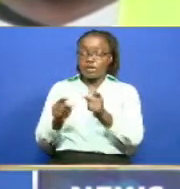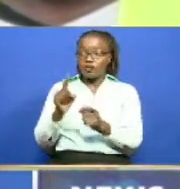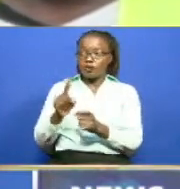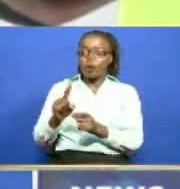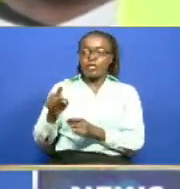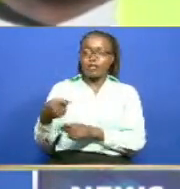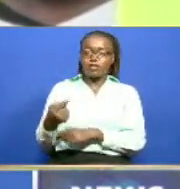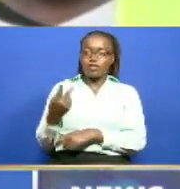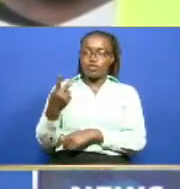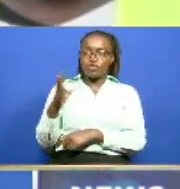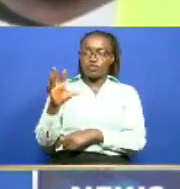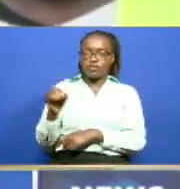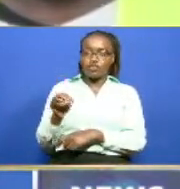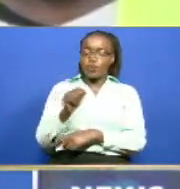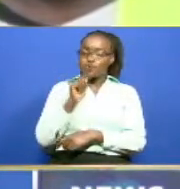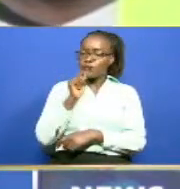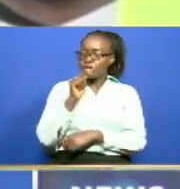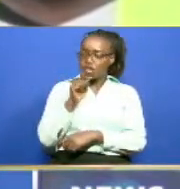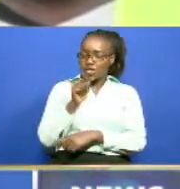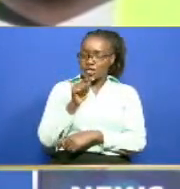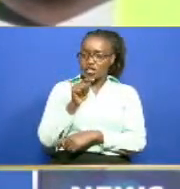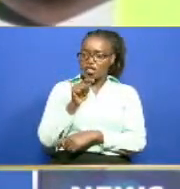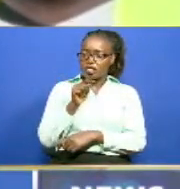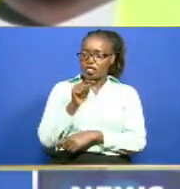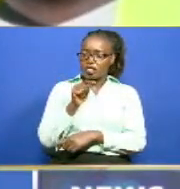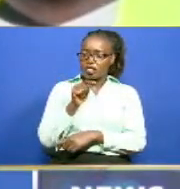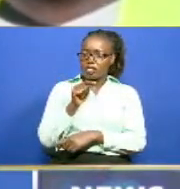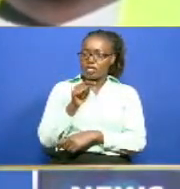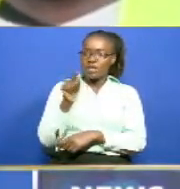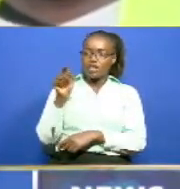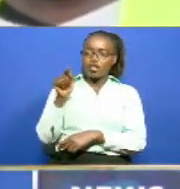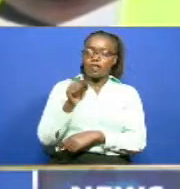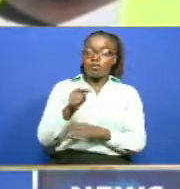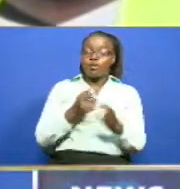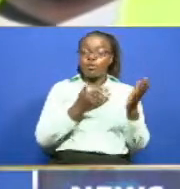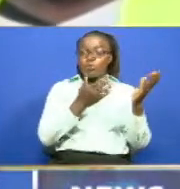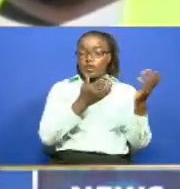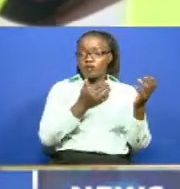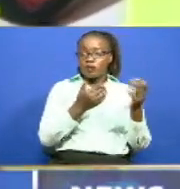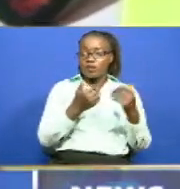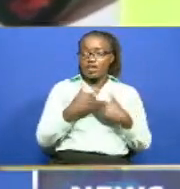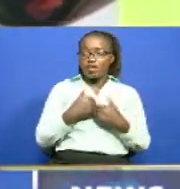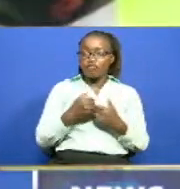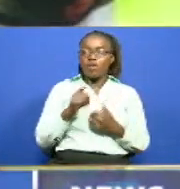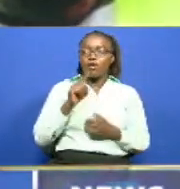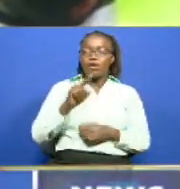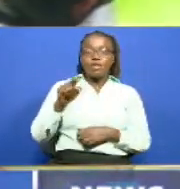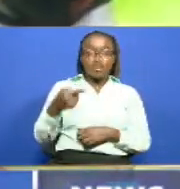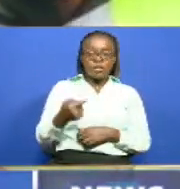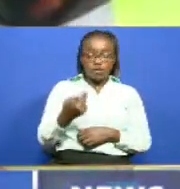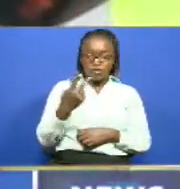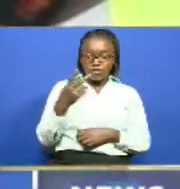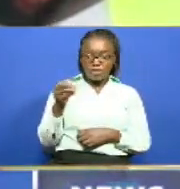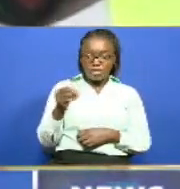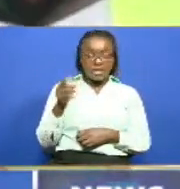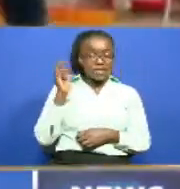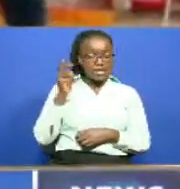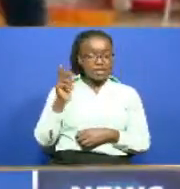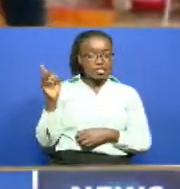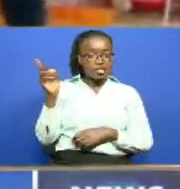1,250 chicks, and therefore anticipating that they will produce 1,200 eggs a